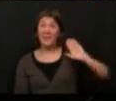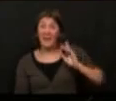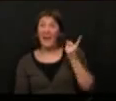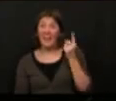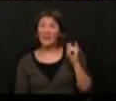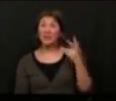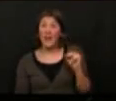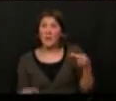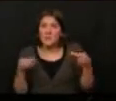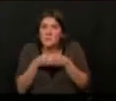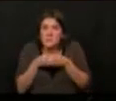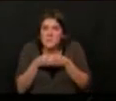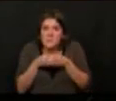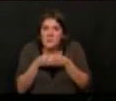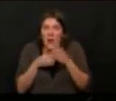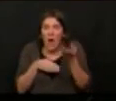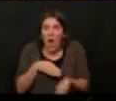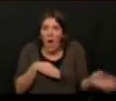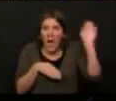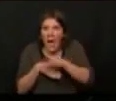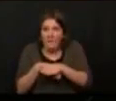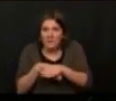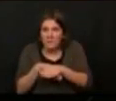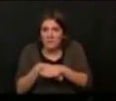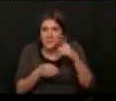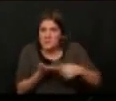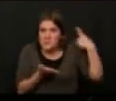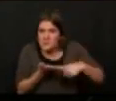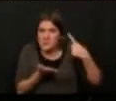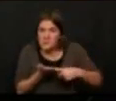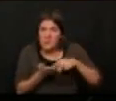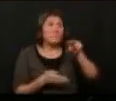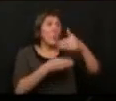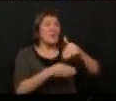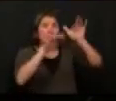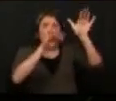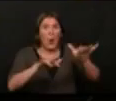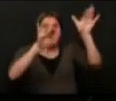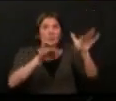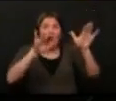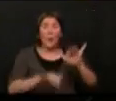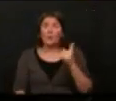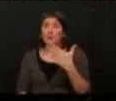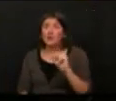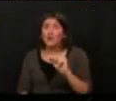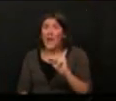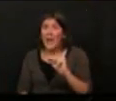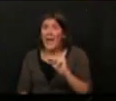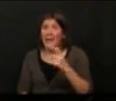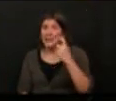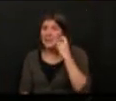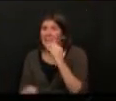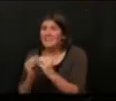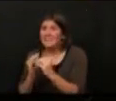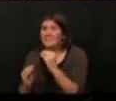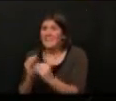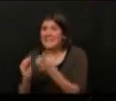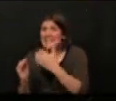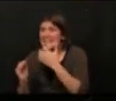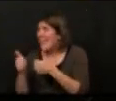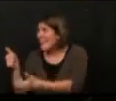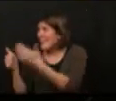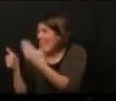January for an entire afternoon with it snowing outside and Jan having just repaired the furnace and